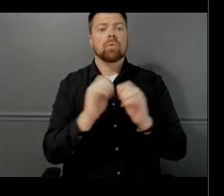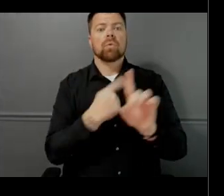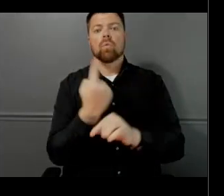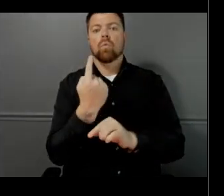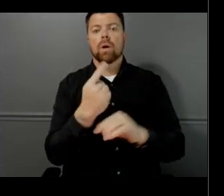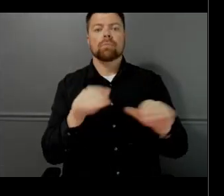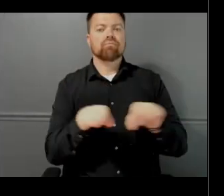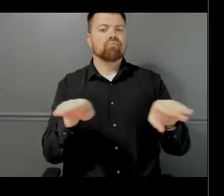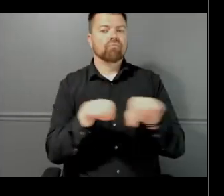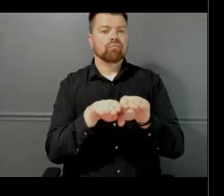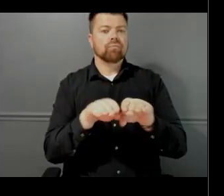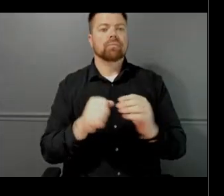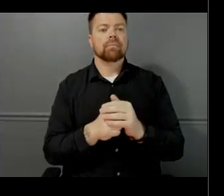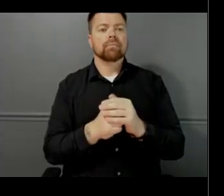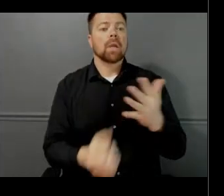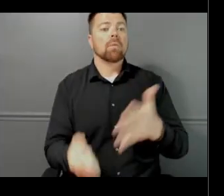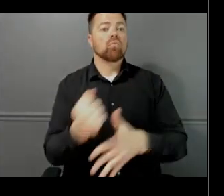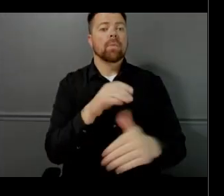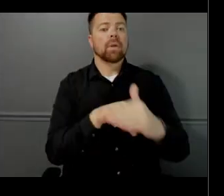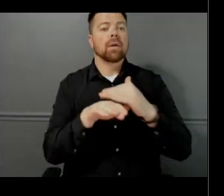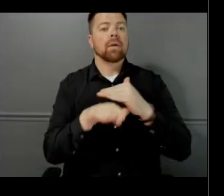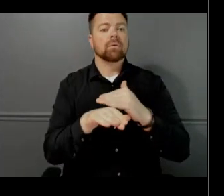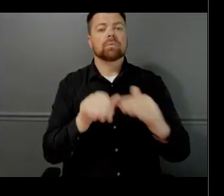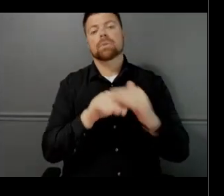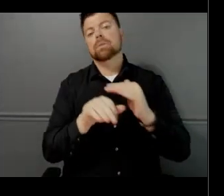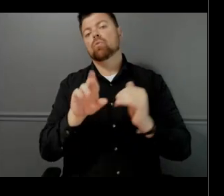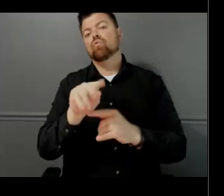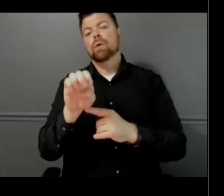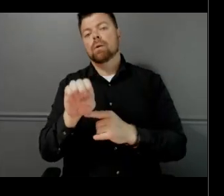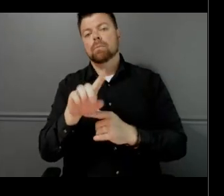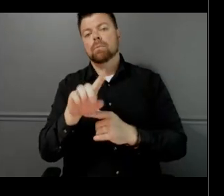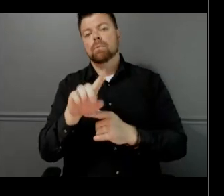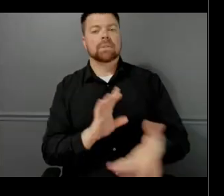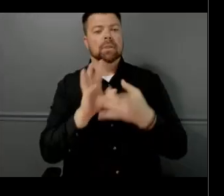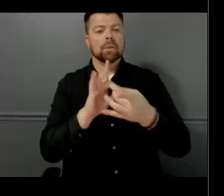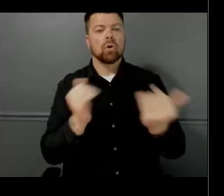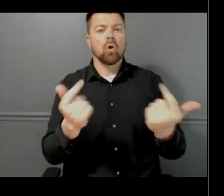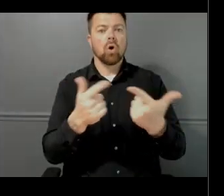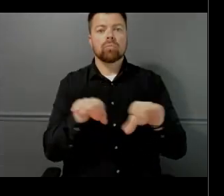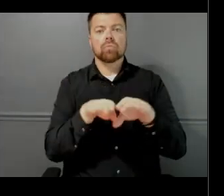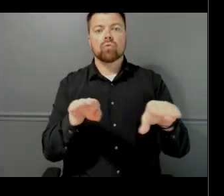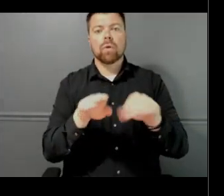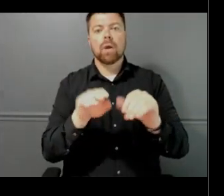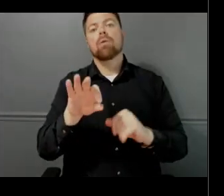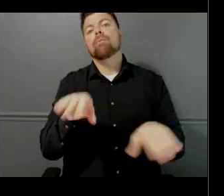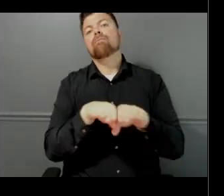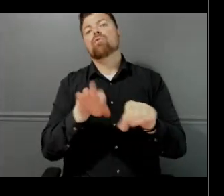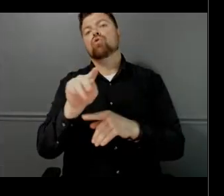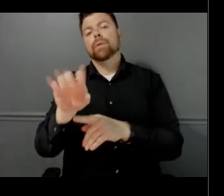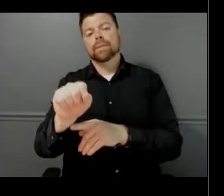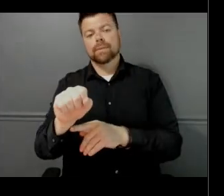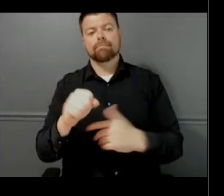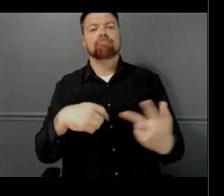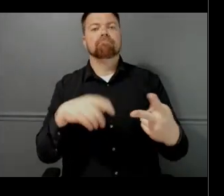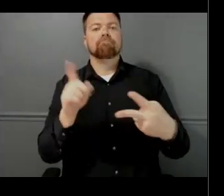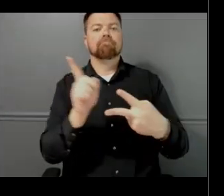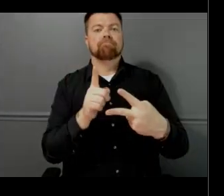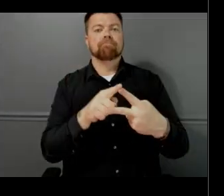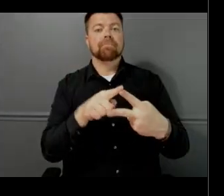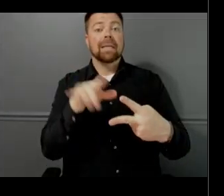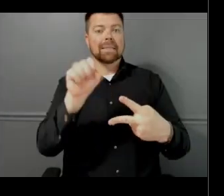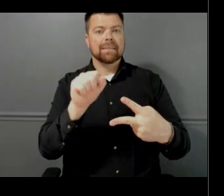floor, the primary entry and accessible route must connect all ground floor units. And the correct